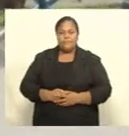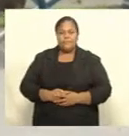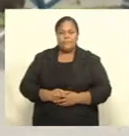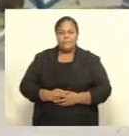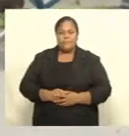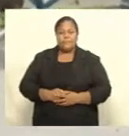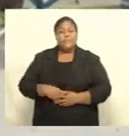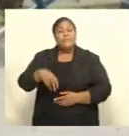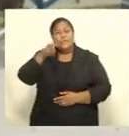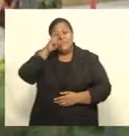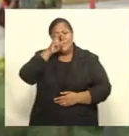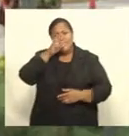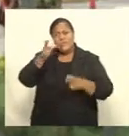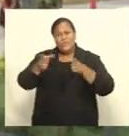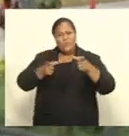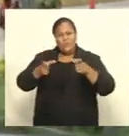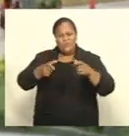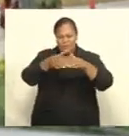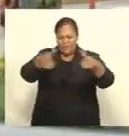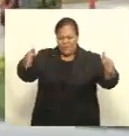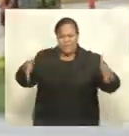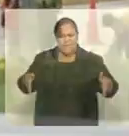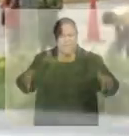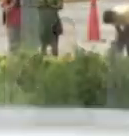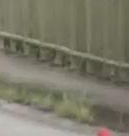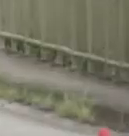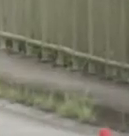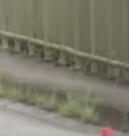And stricter control of containment borders.